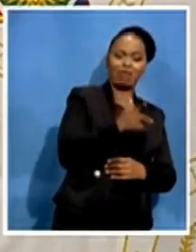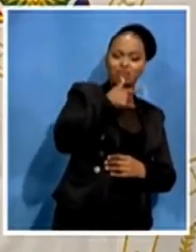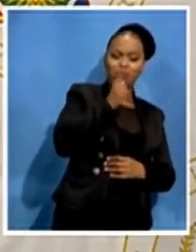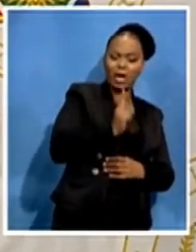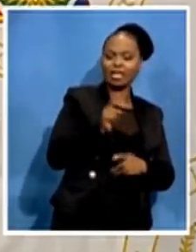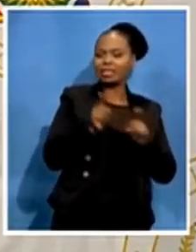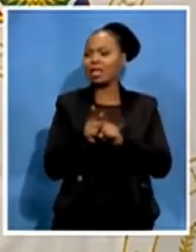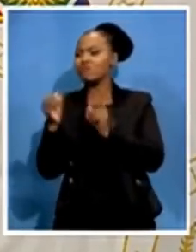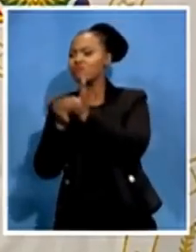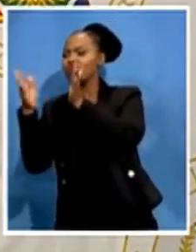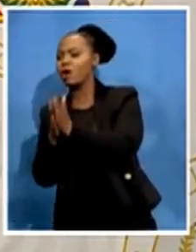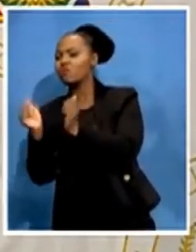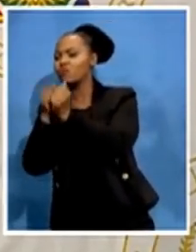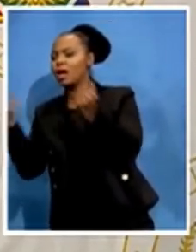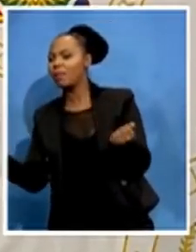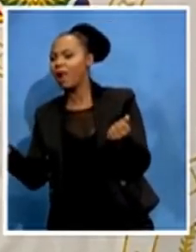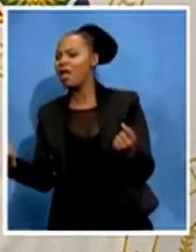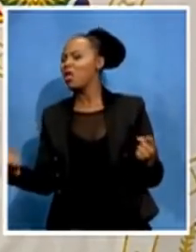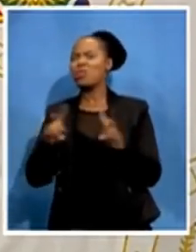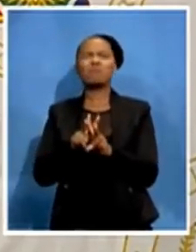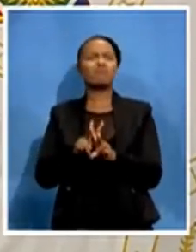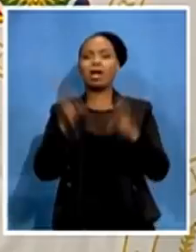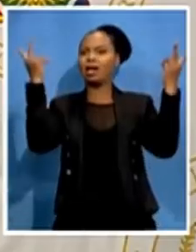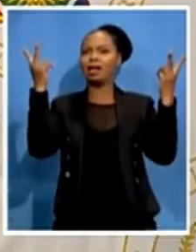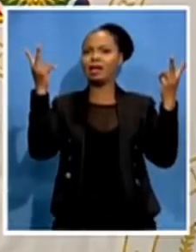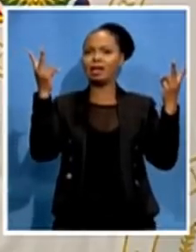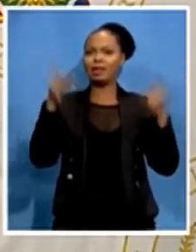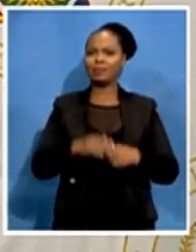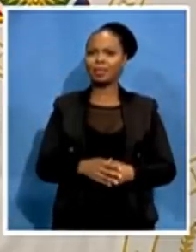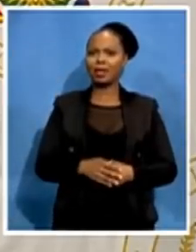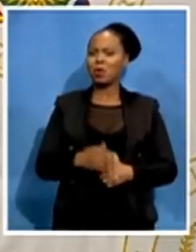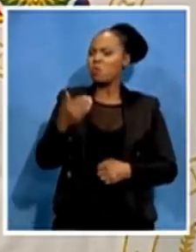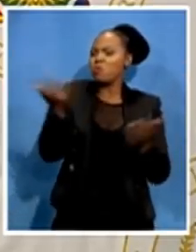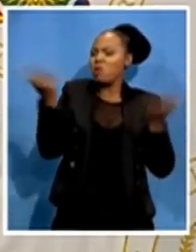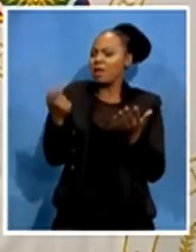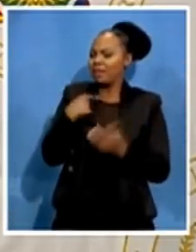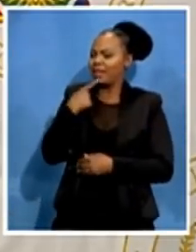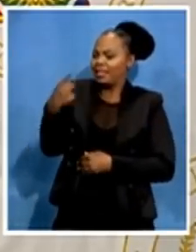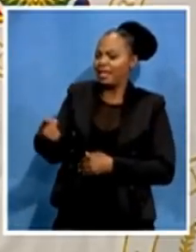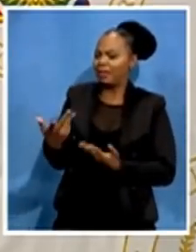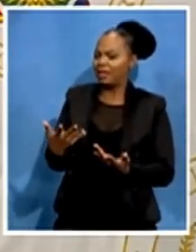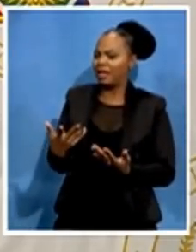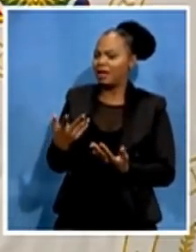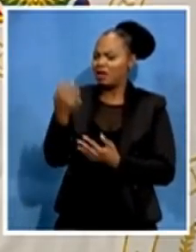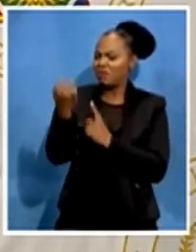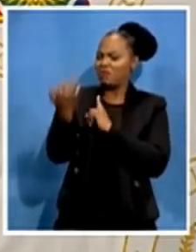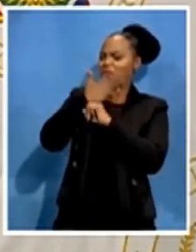why did I say I'm against vaccination? Where? That is the problem with South Africa and the reporting. Where is